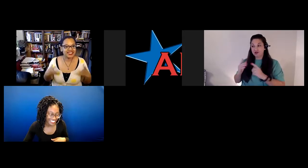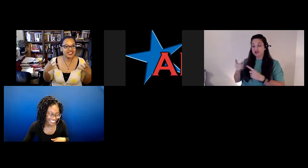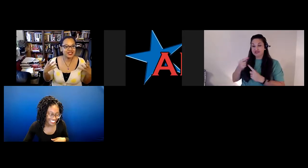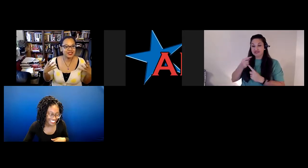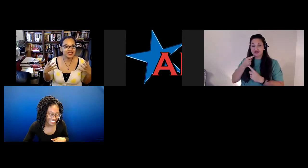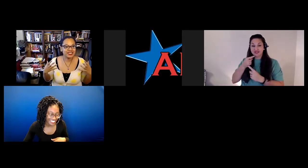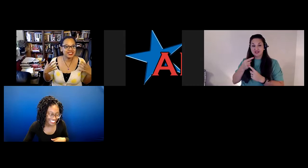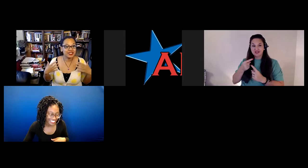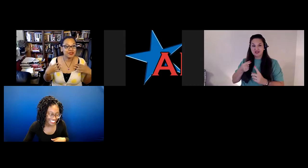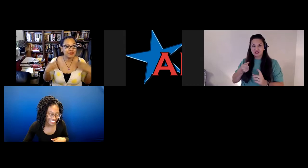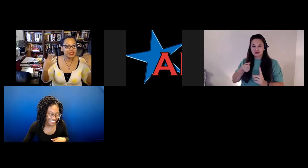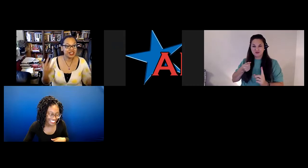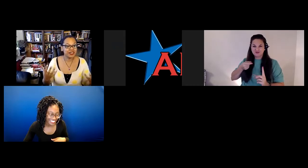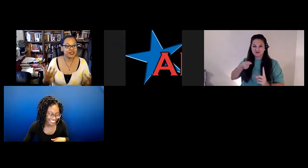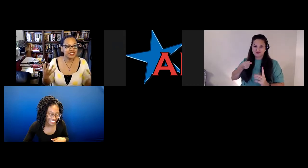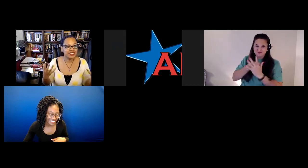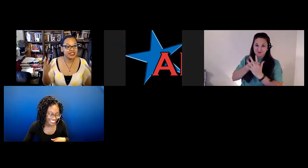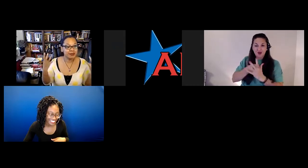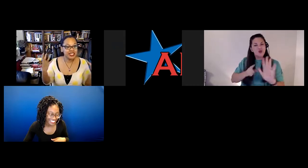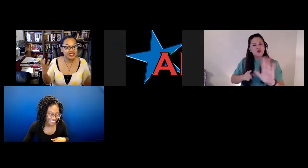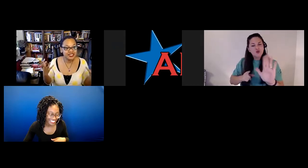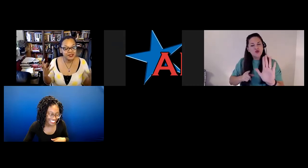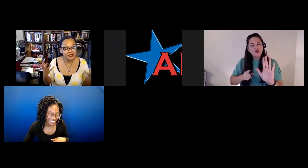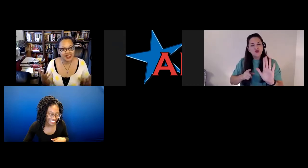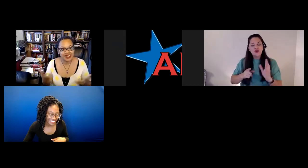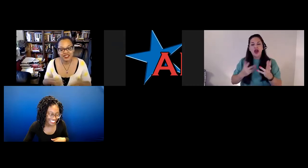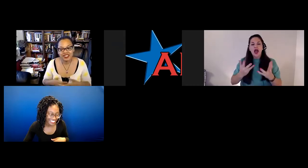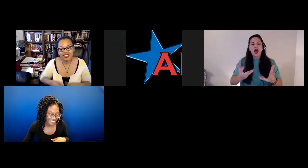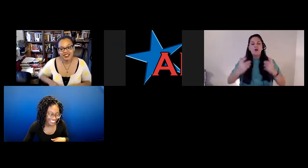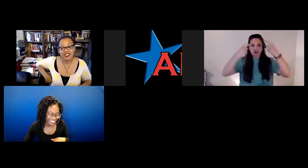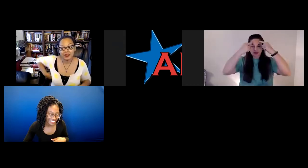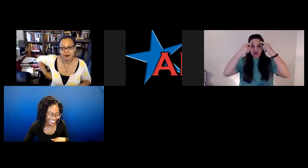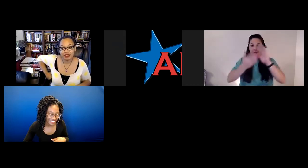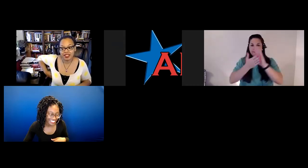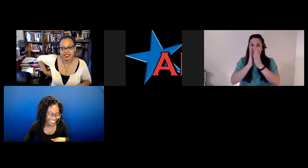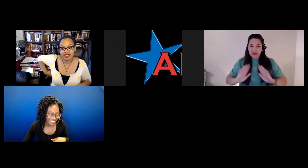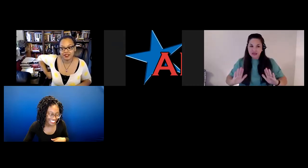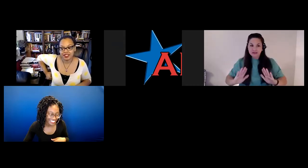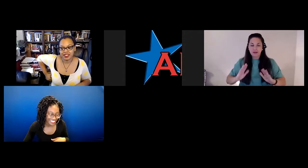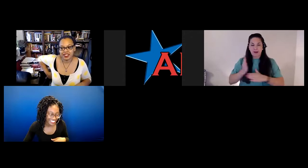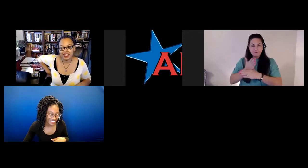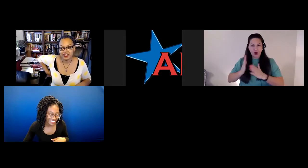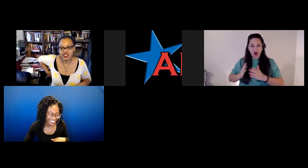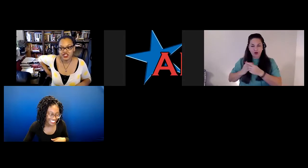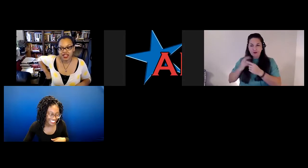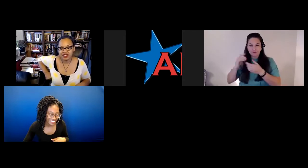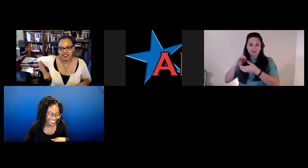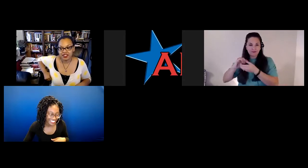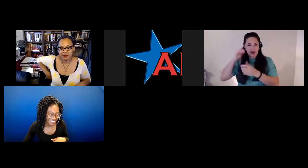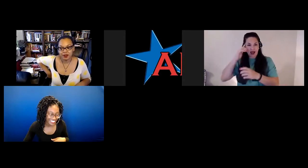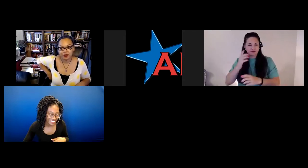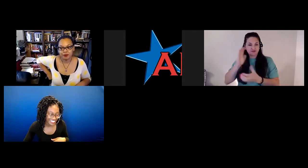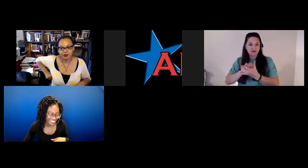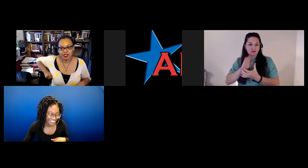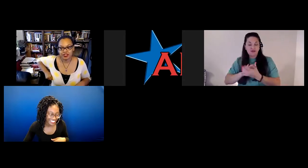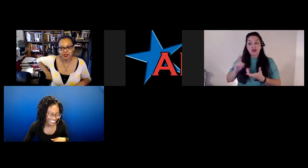is to sort of bring out this piece around the construct, and as some people said in a chat, they talked